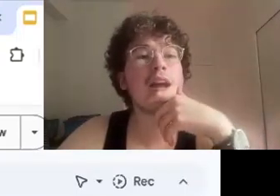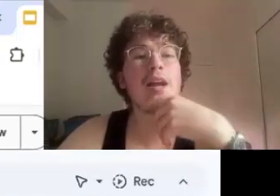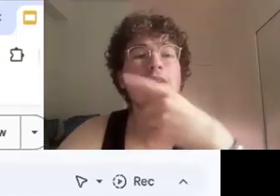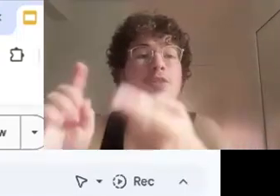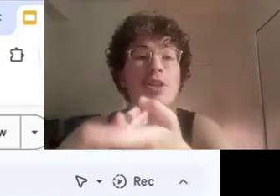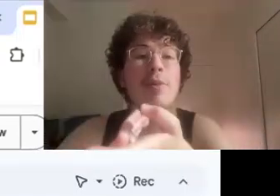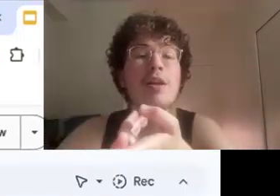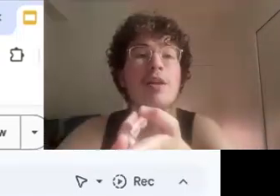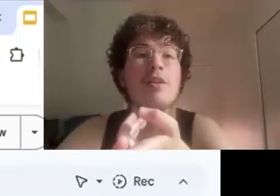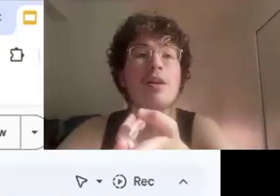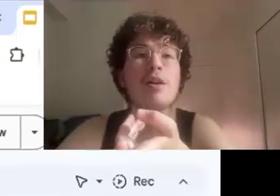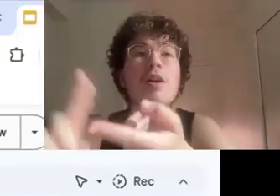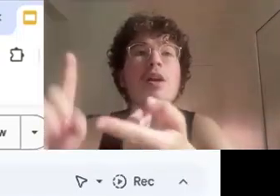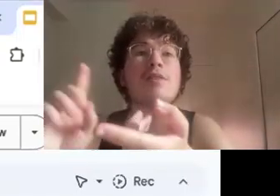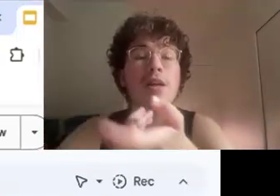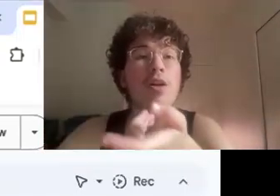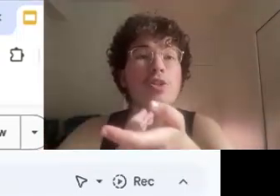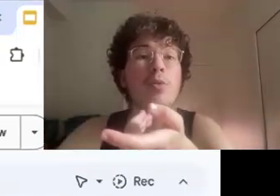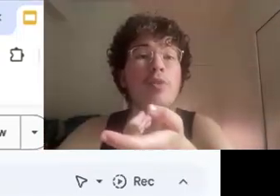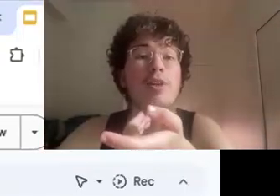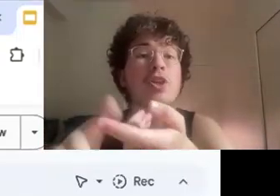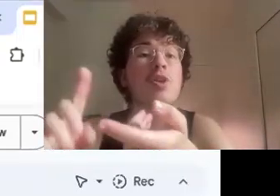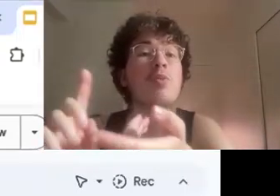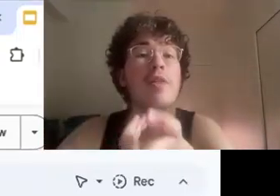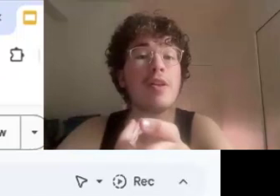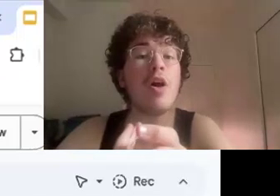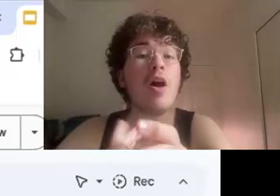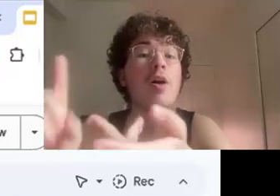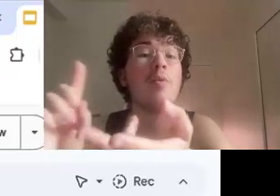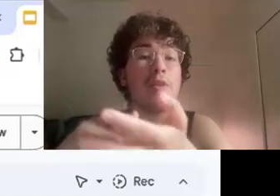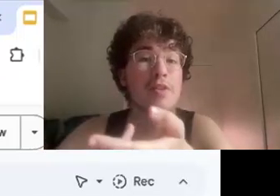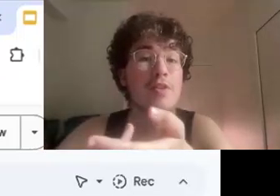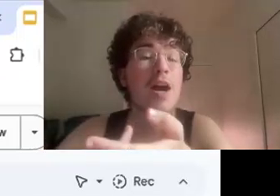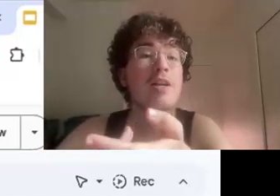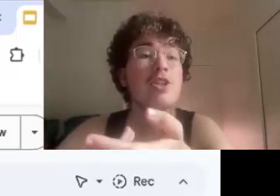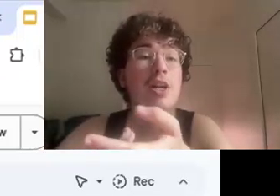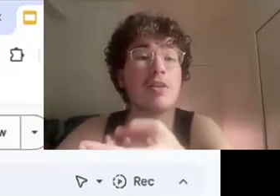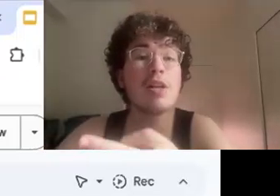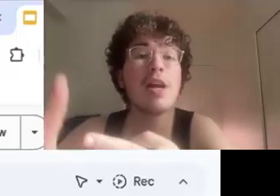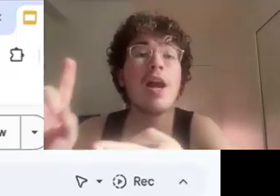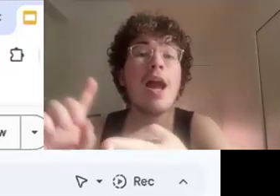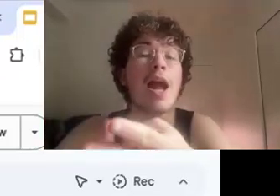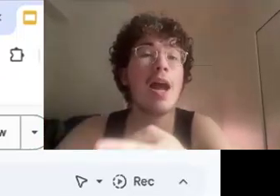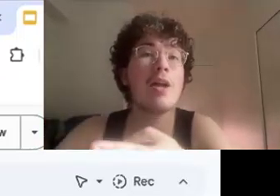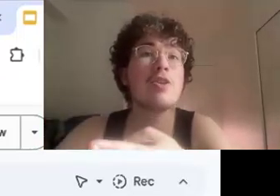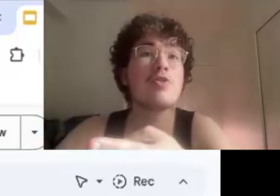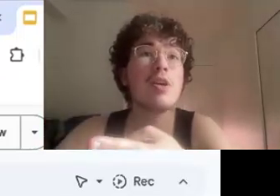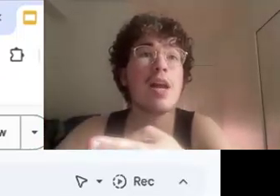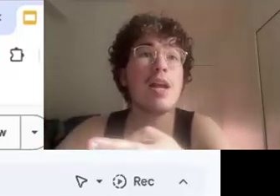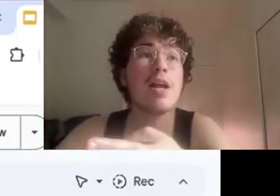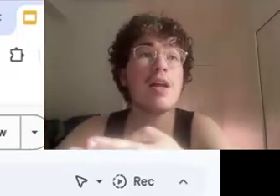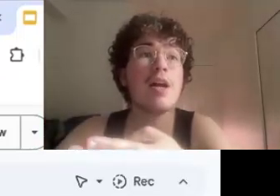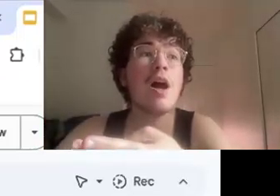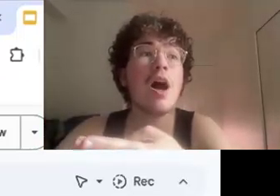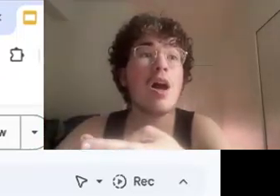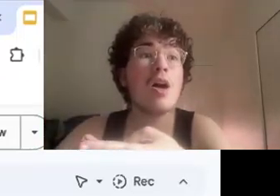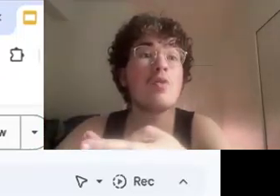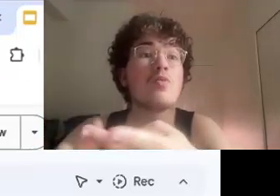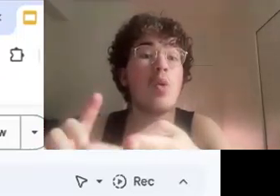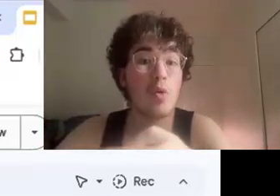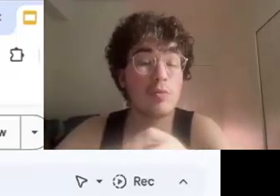state facilities could be involuntarily sterilized. That is still allowed under certain conditions today, but